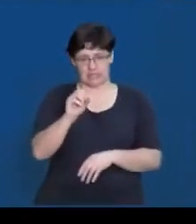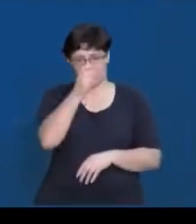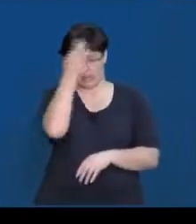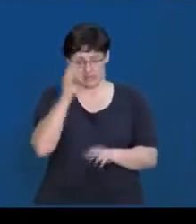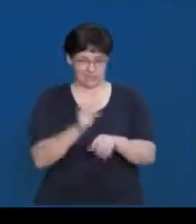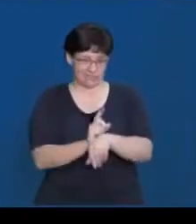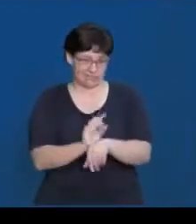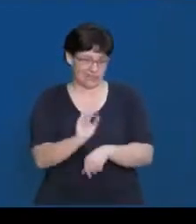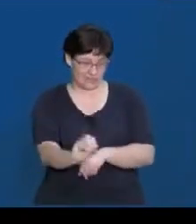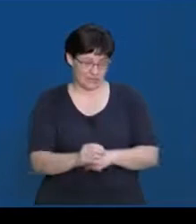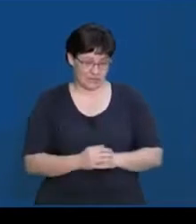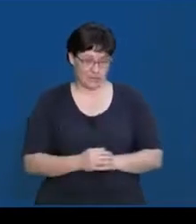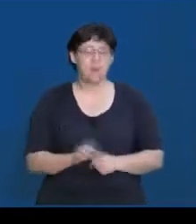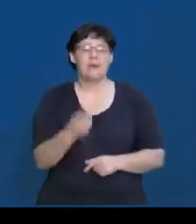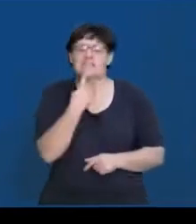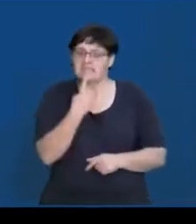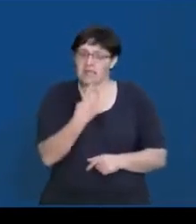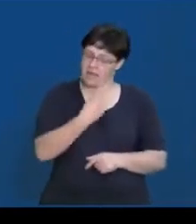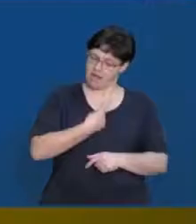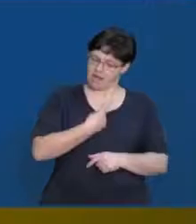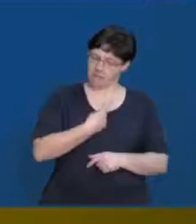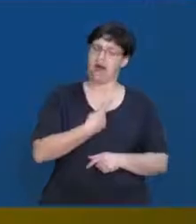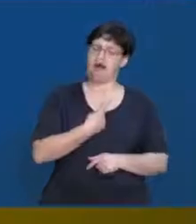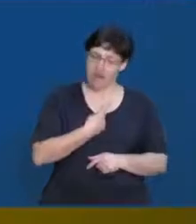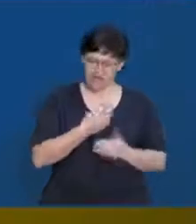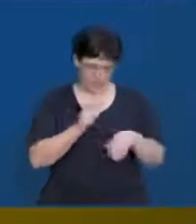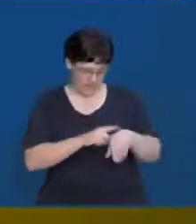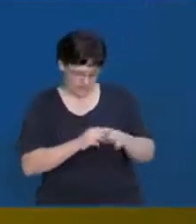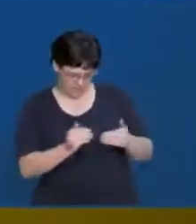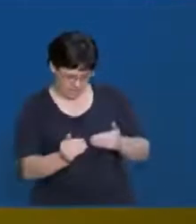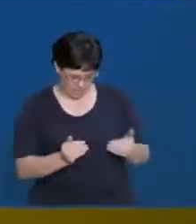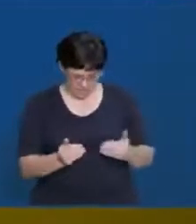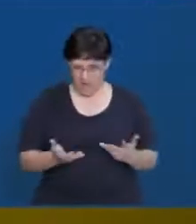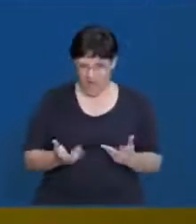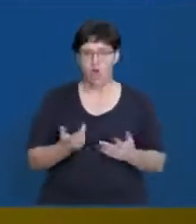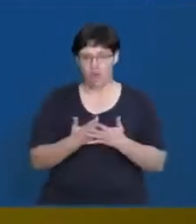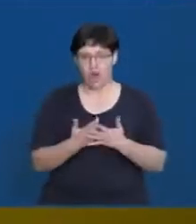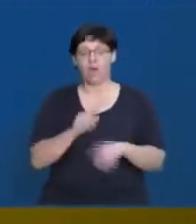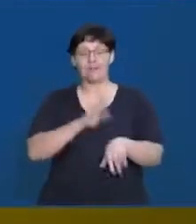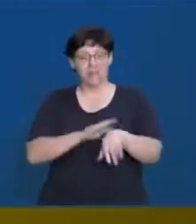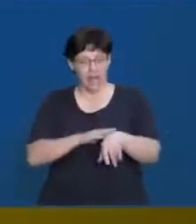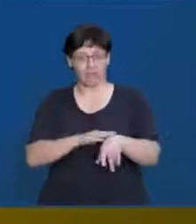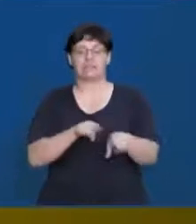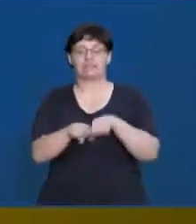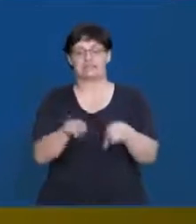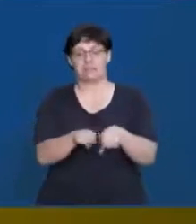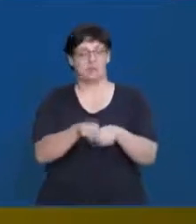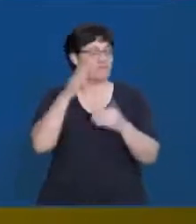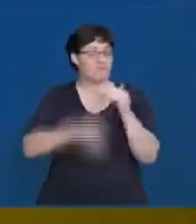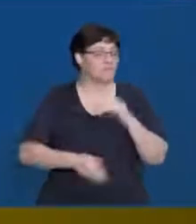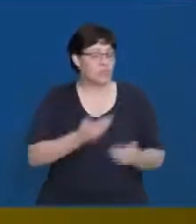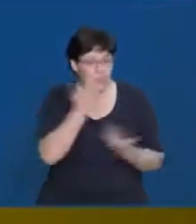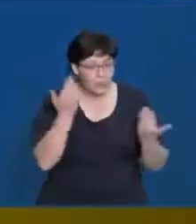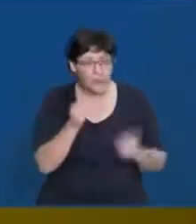there. Remember, boys and girls, you need to time yourself so that you are able to finish the exam. Time is also tested in the exam.